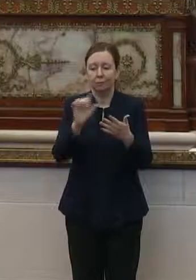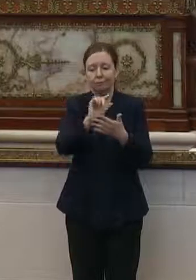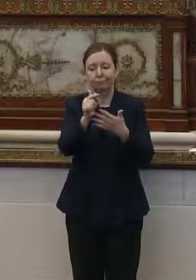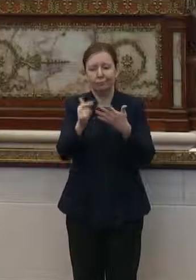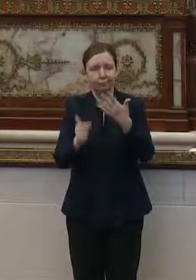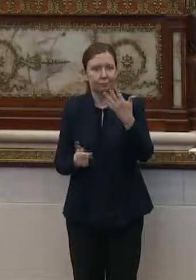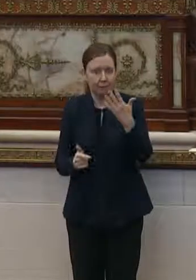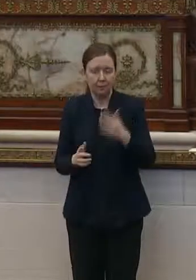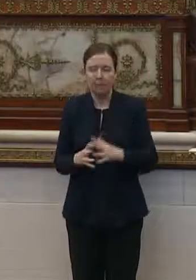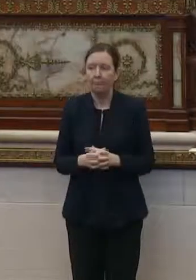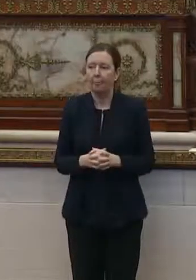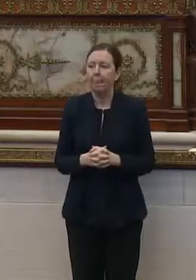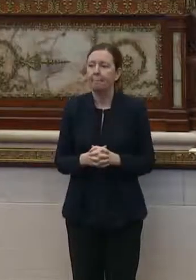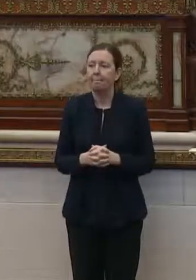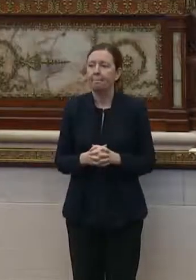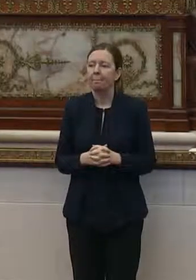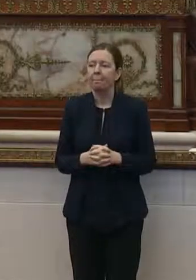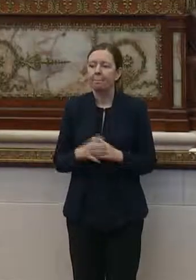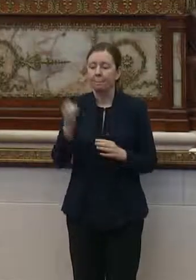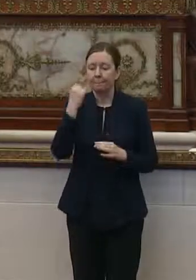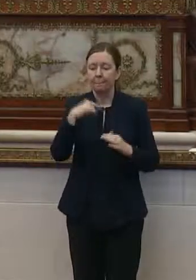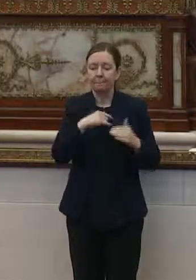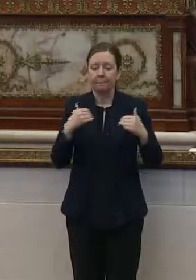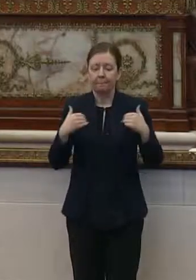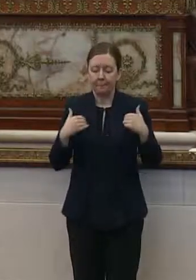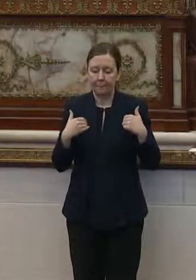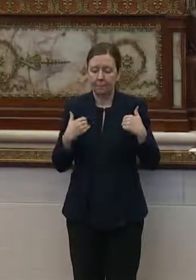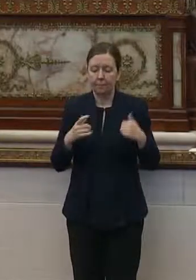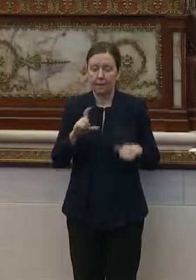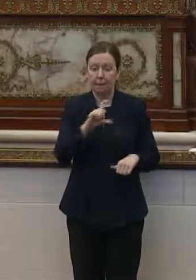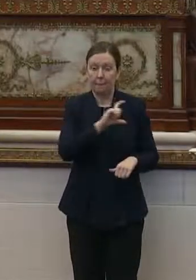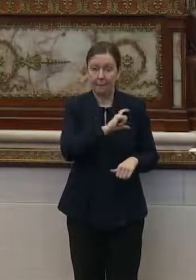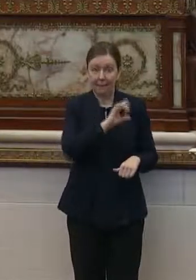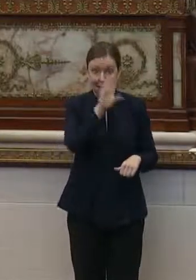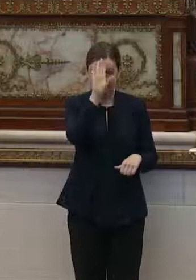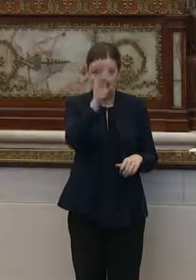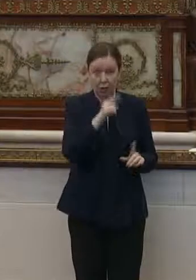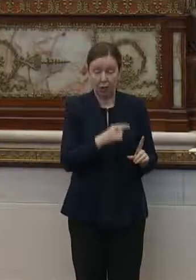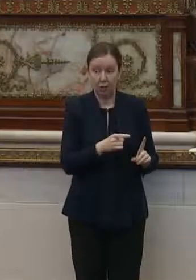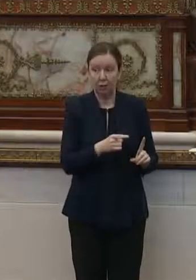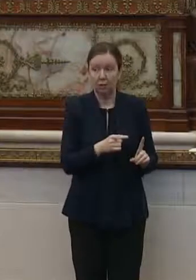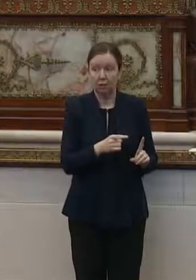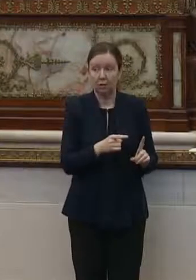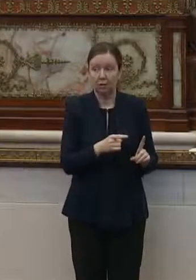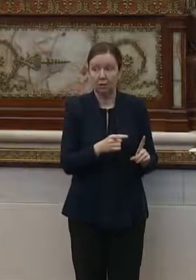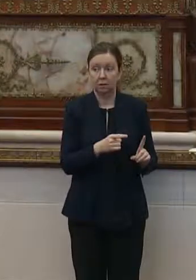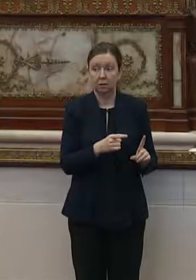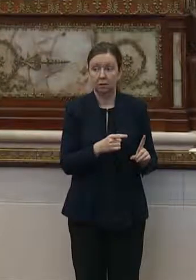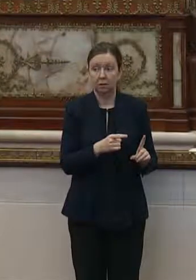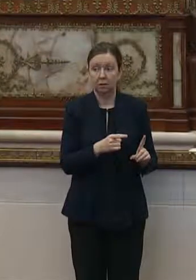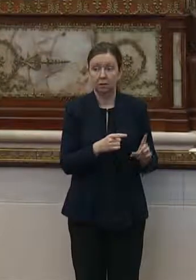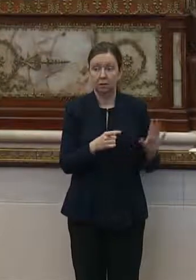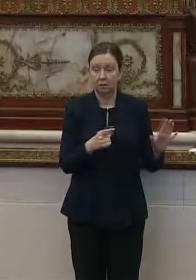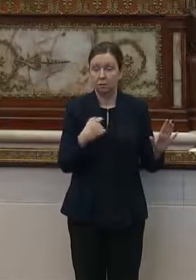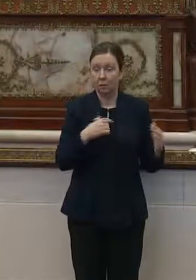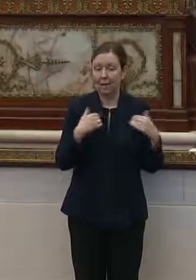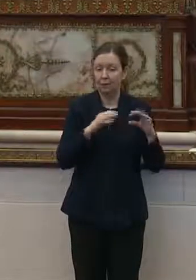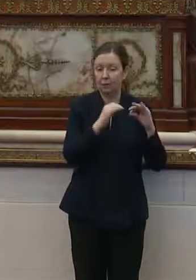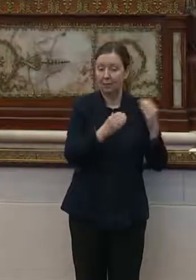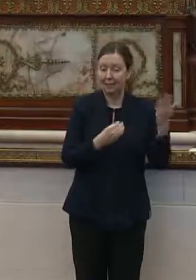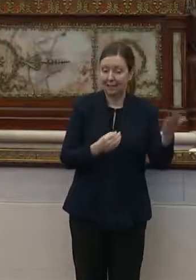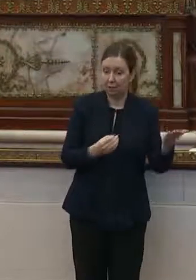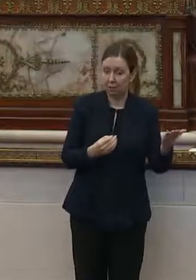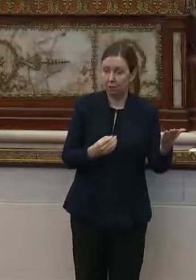priority listing. So, if we have police and fire, for example, we went to police and fire and they said, well, we have an